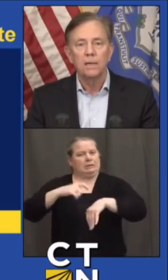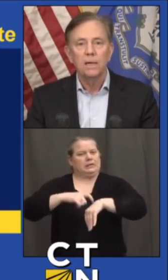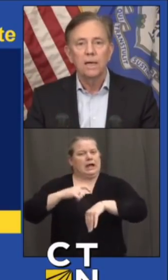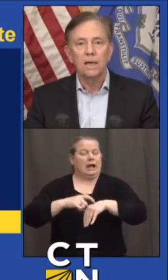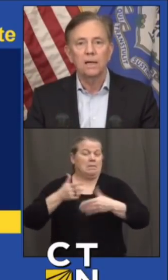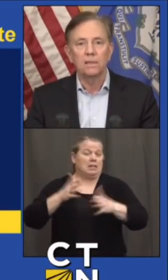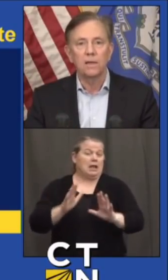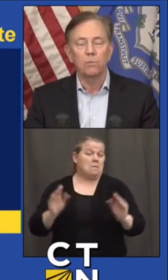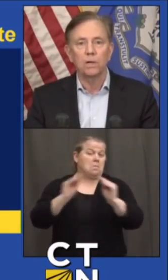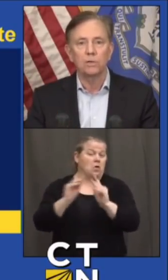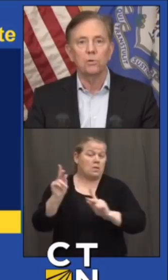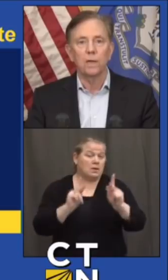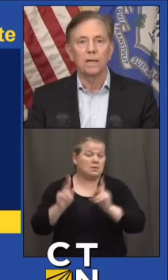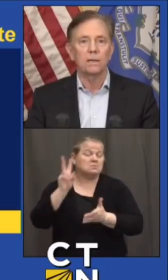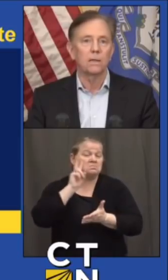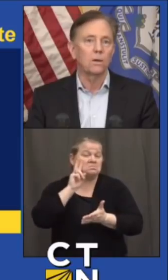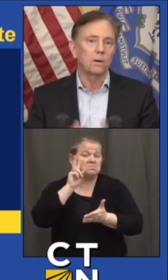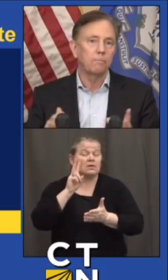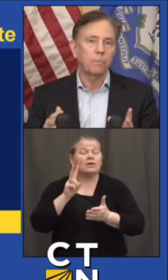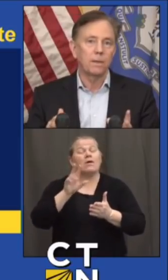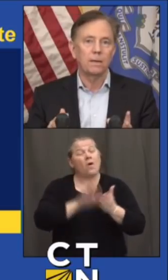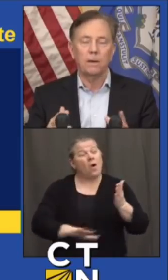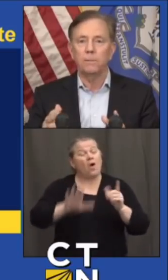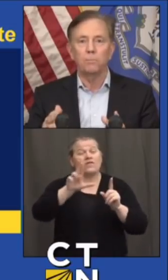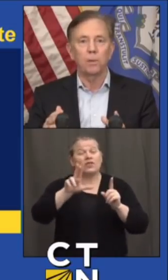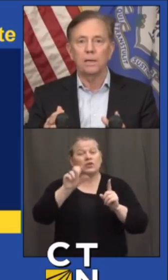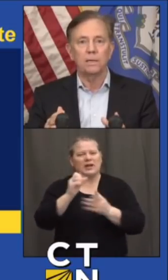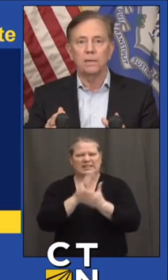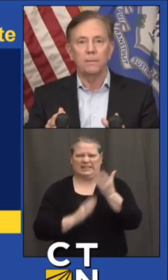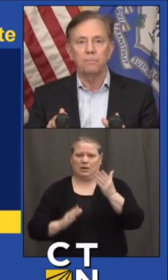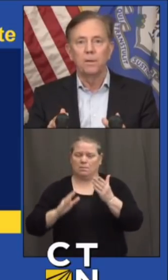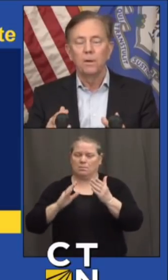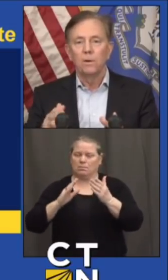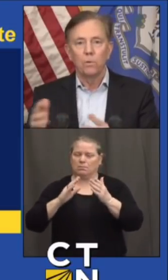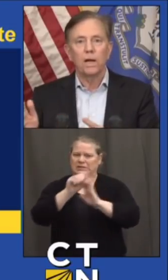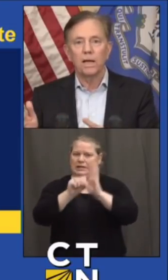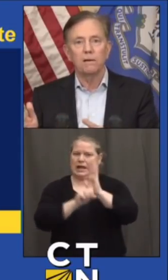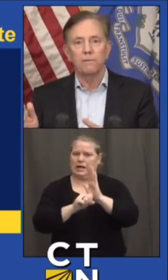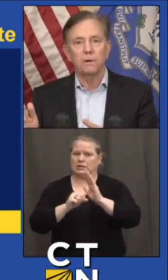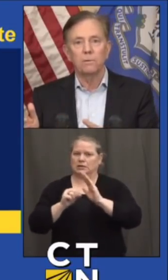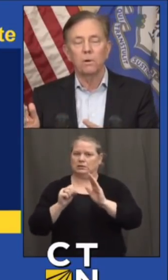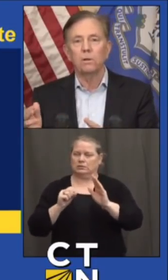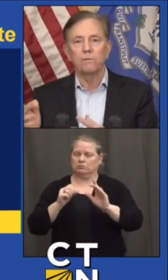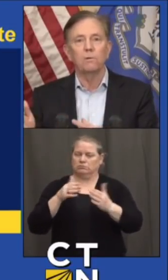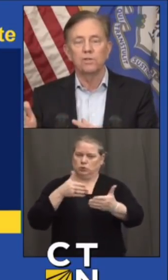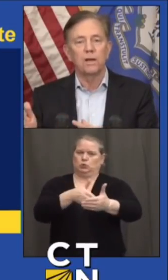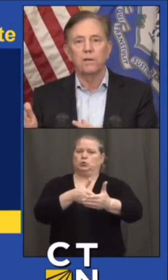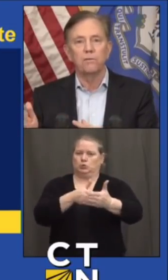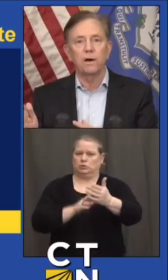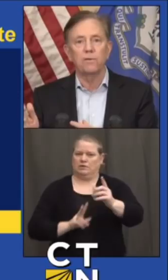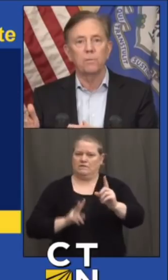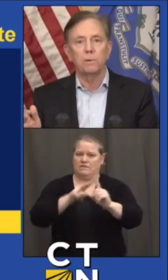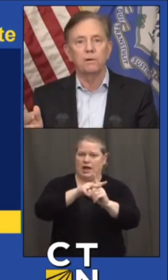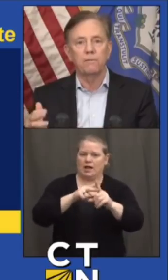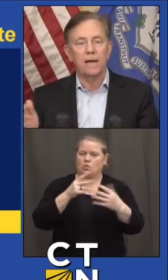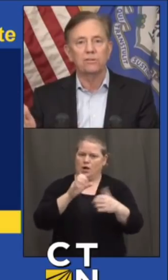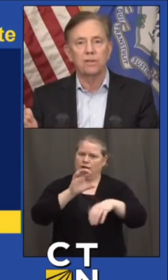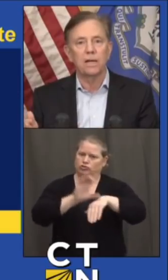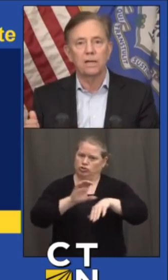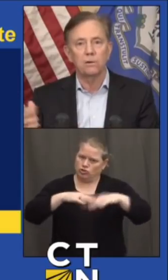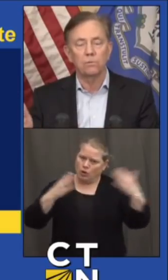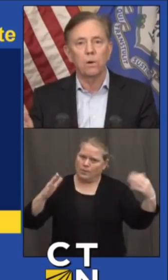that, and I think we're going to do that. Look, I'll be blunt. We're going to have all the folks 75 and